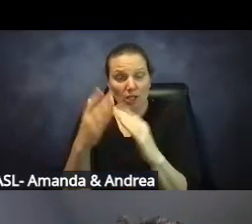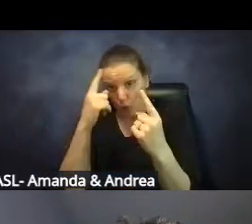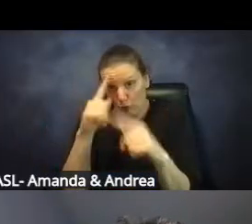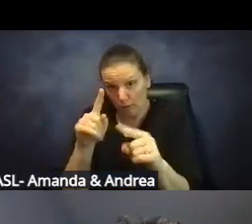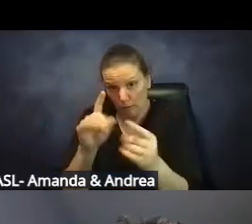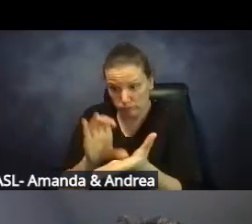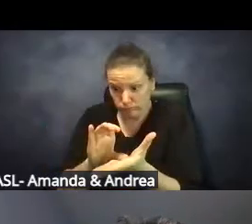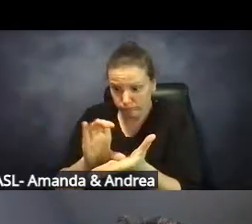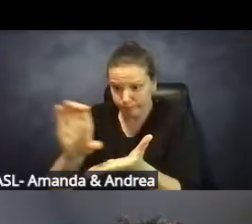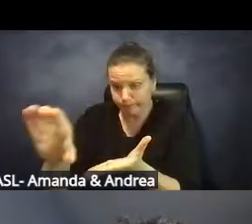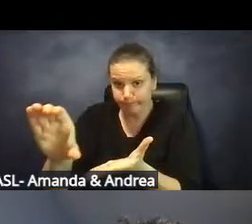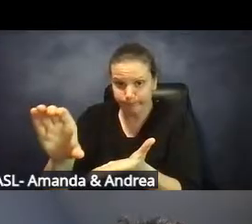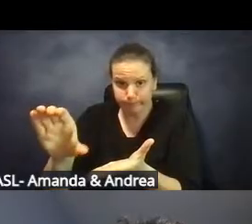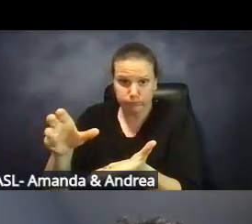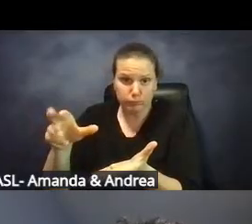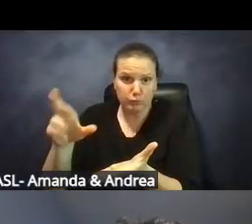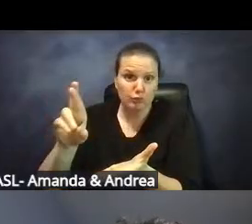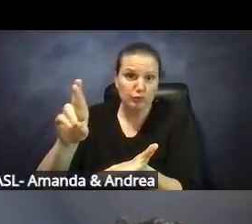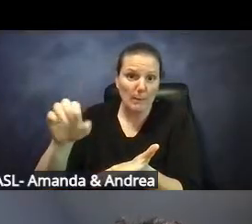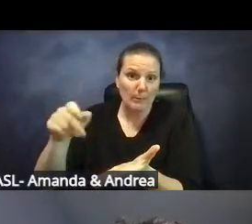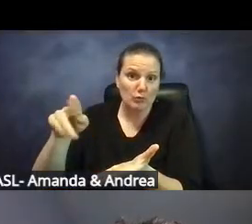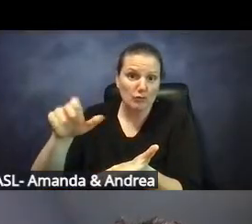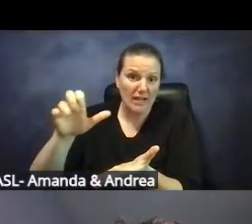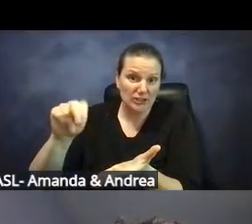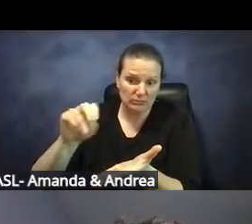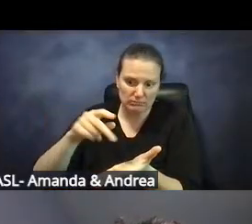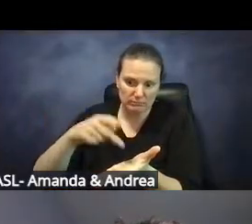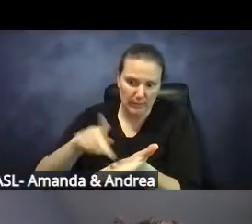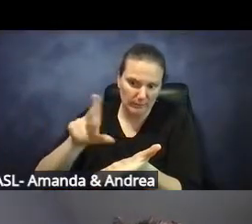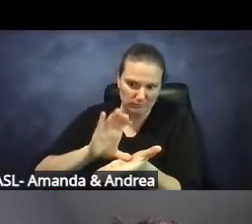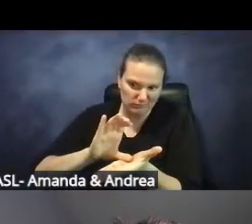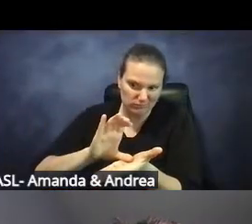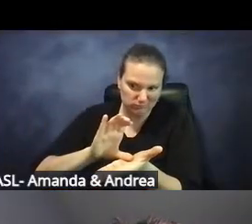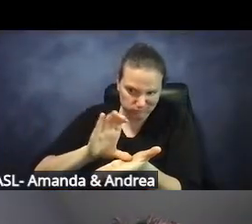a reparation payment to some number, like